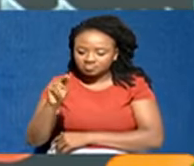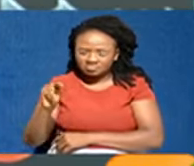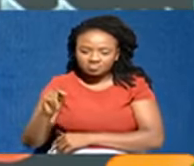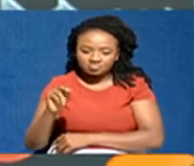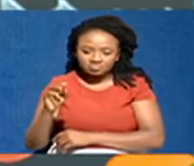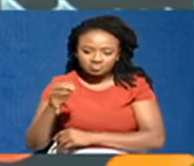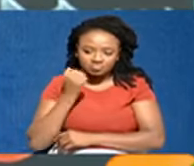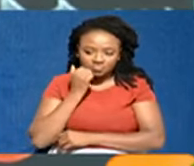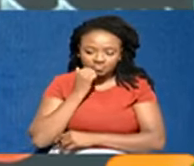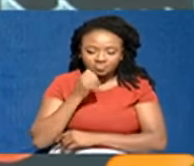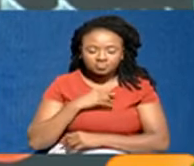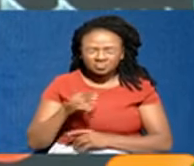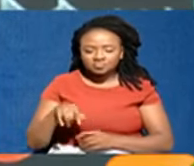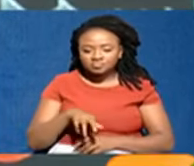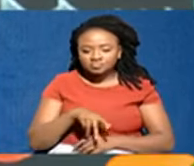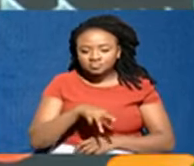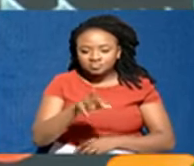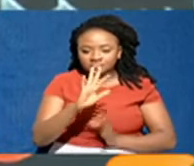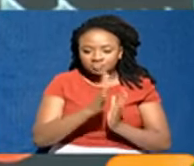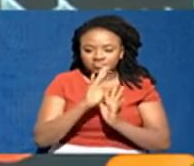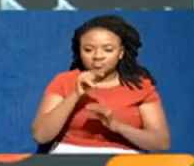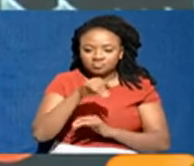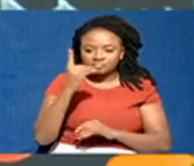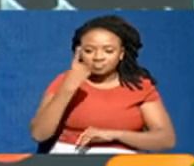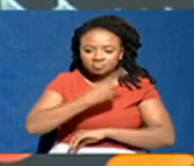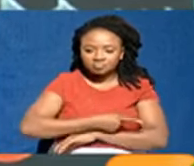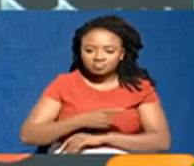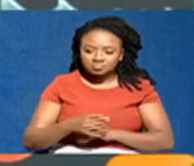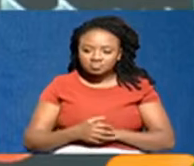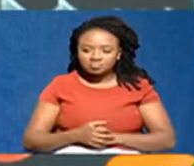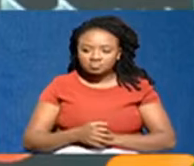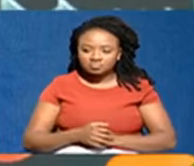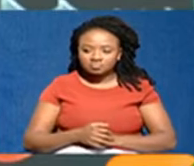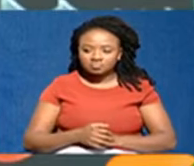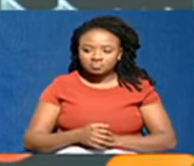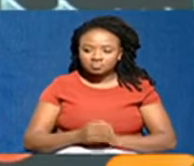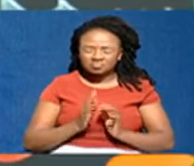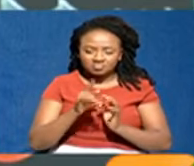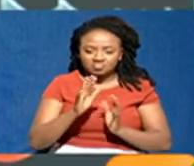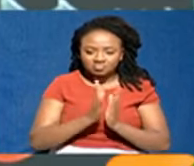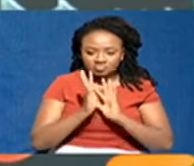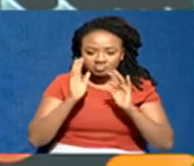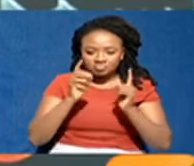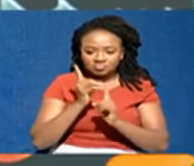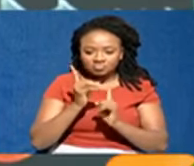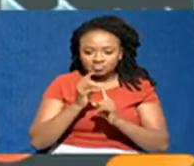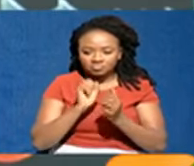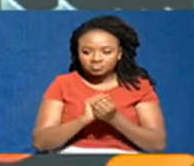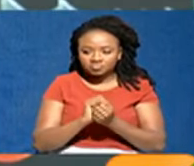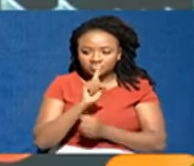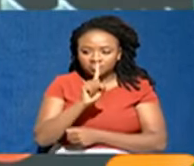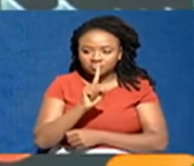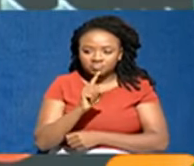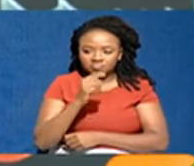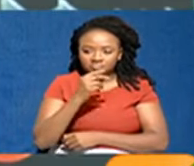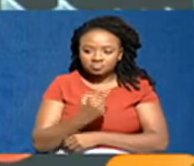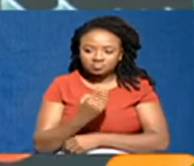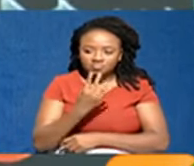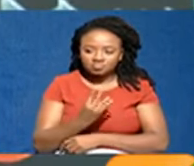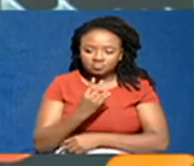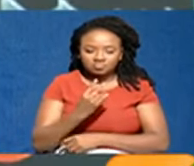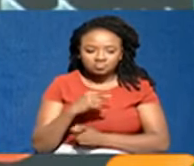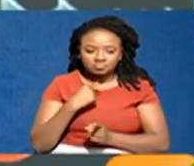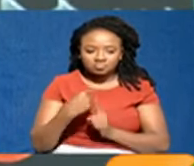in Nairobi to commemorate World Parkinson's Day, celebrated on the 11th of April every year. Our reporter